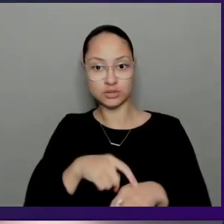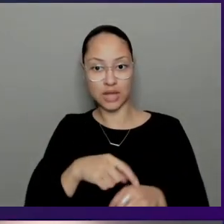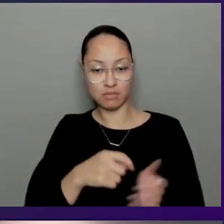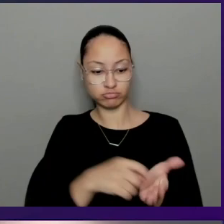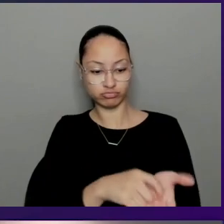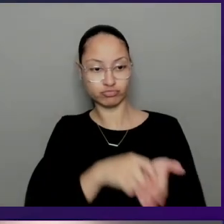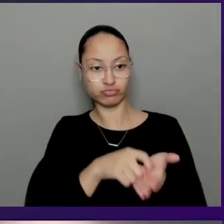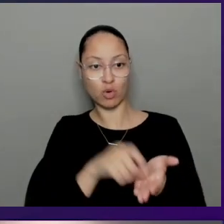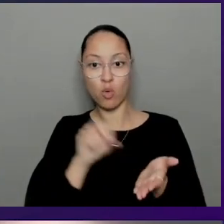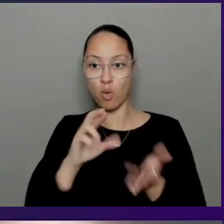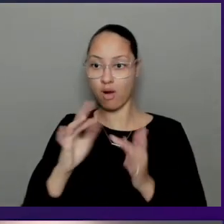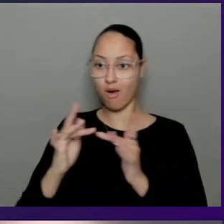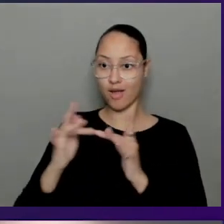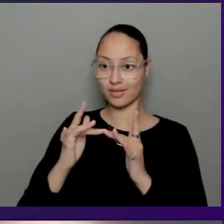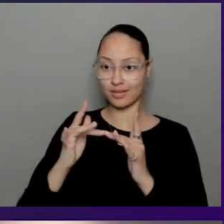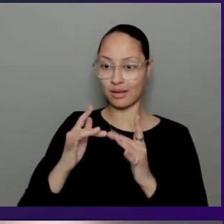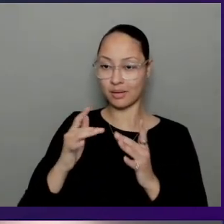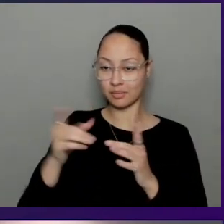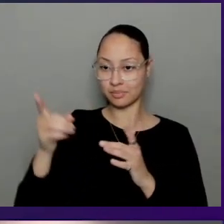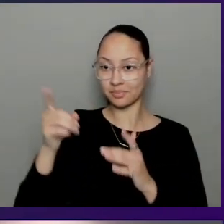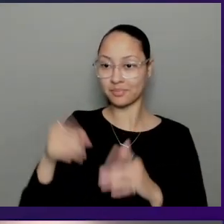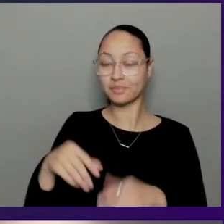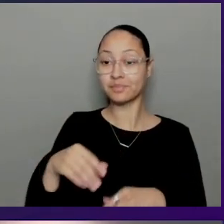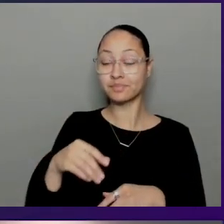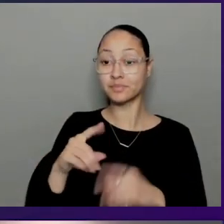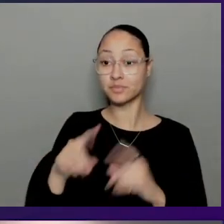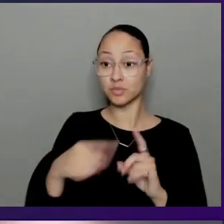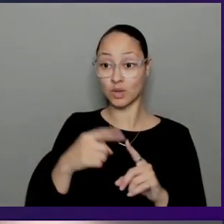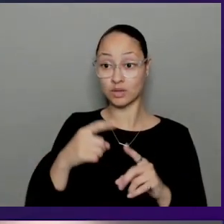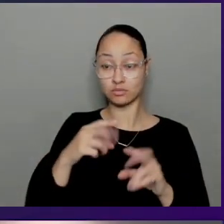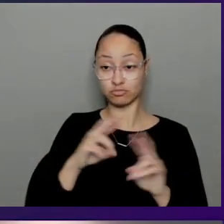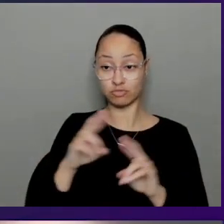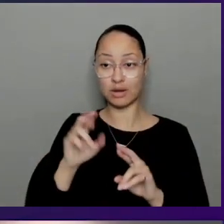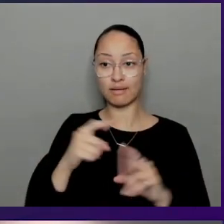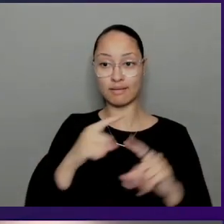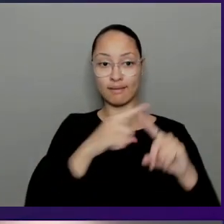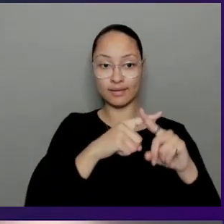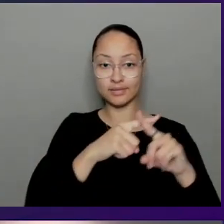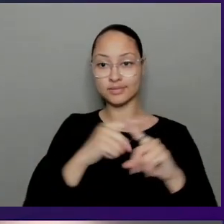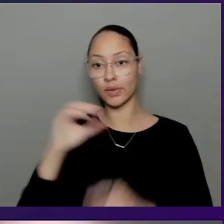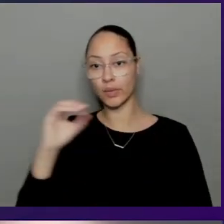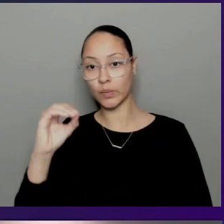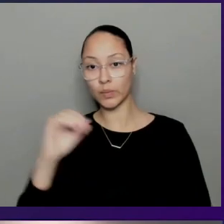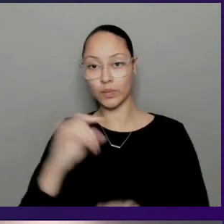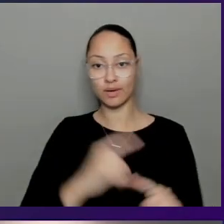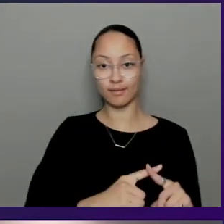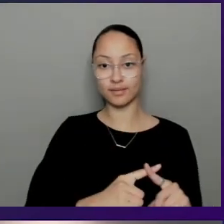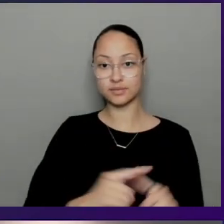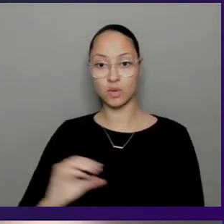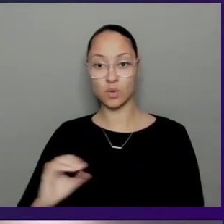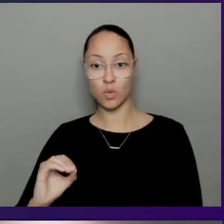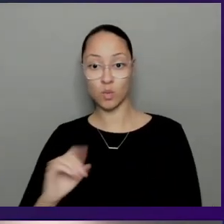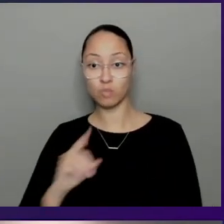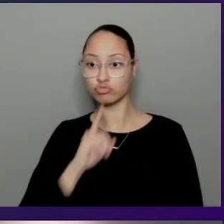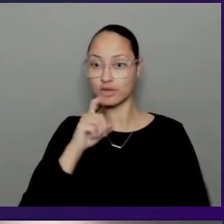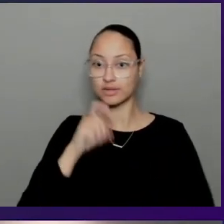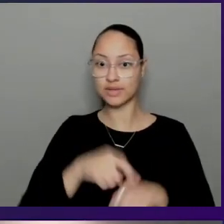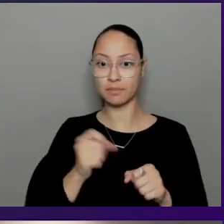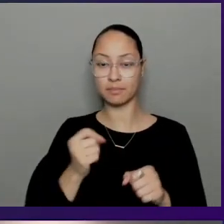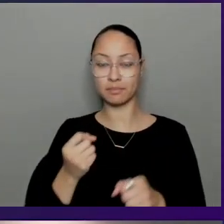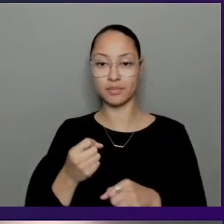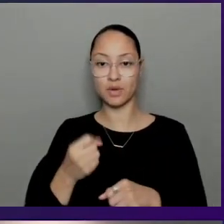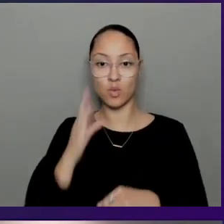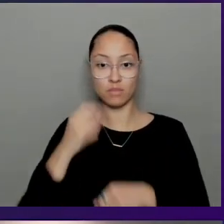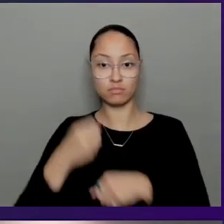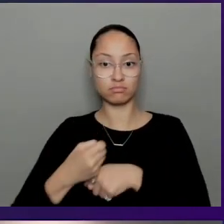players can place their X's and O's, and in real time, both clients will be updated with the new status of the